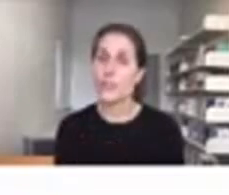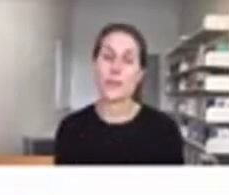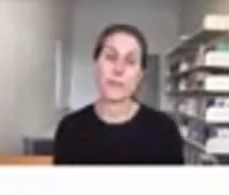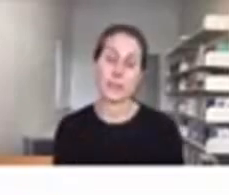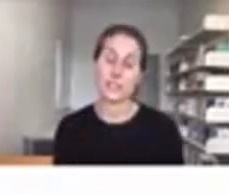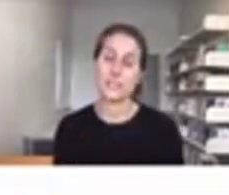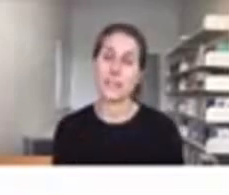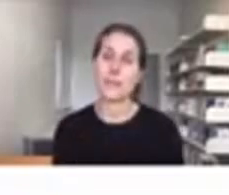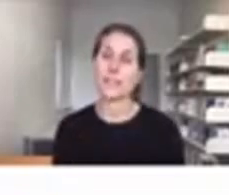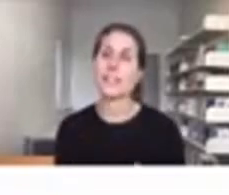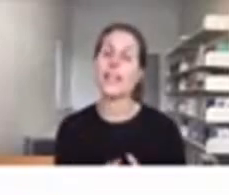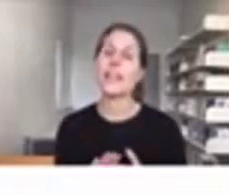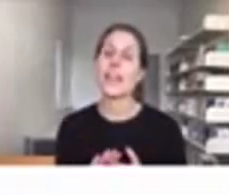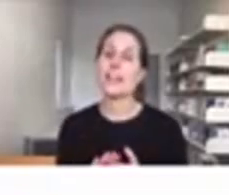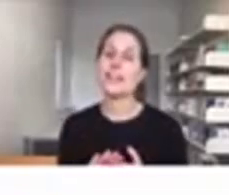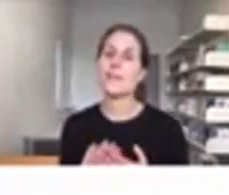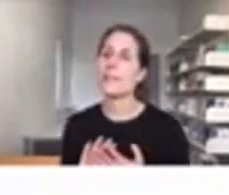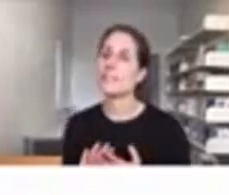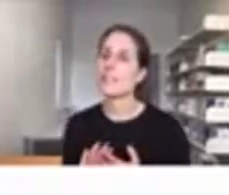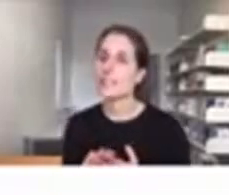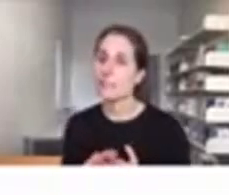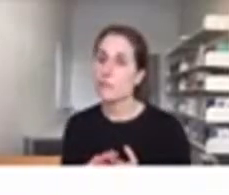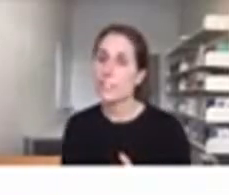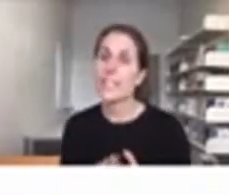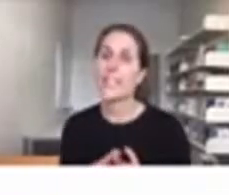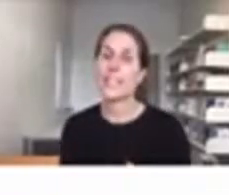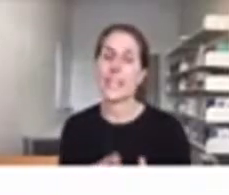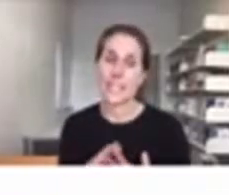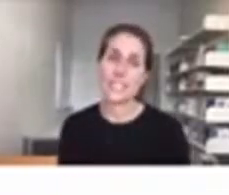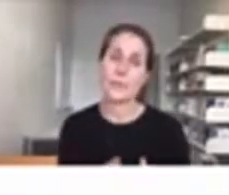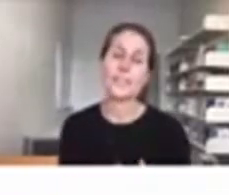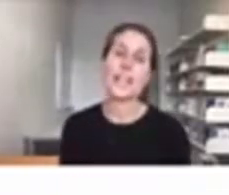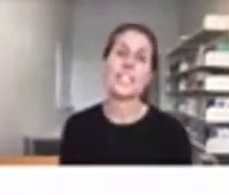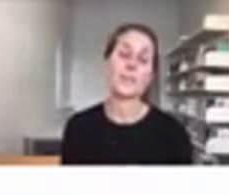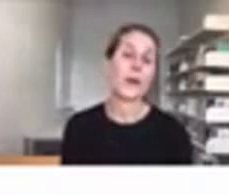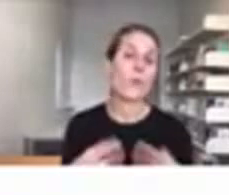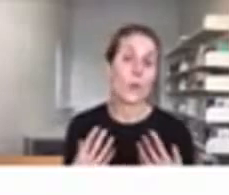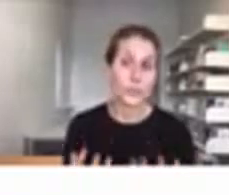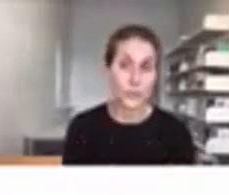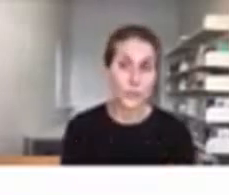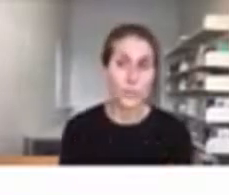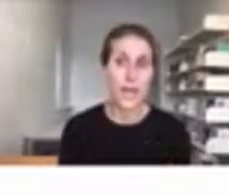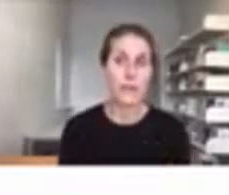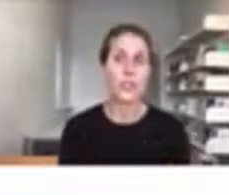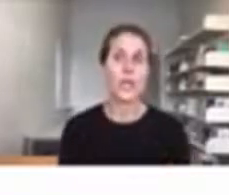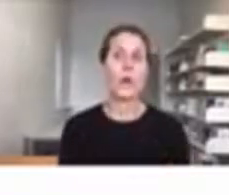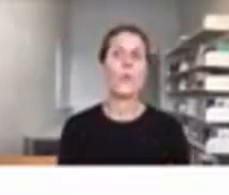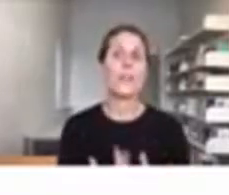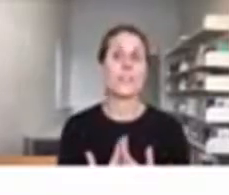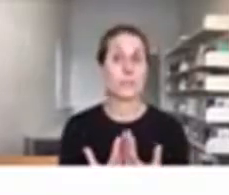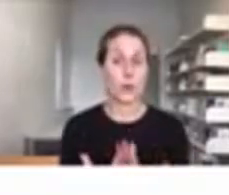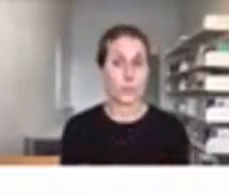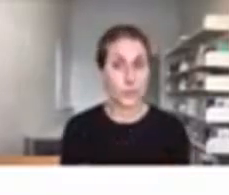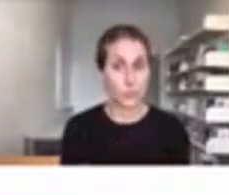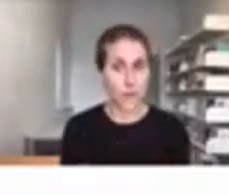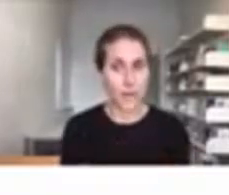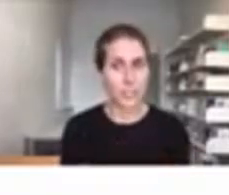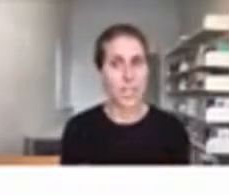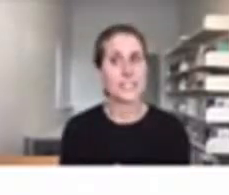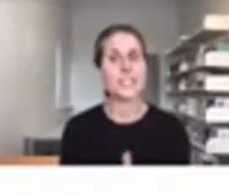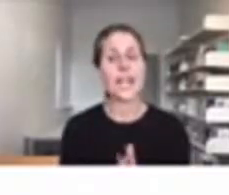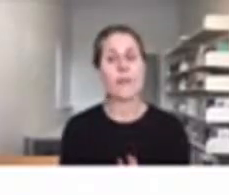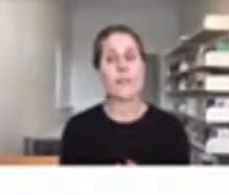and also their parents and families. And it means that there's a really clear expectation about what the school's about, what the